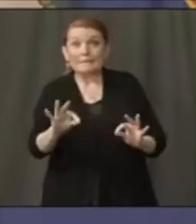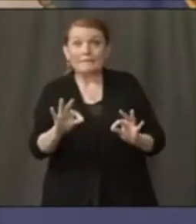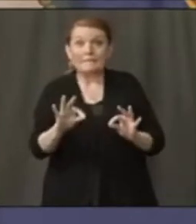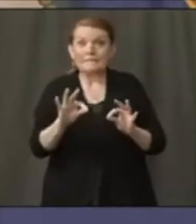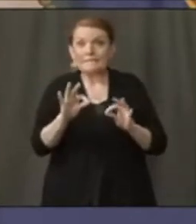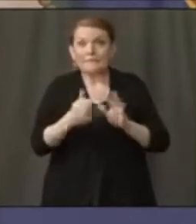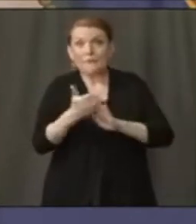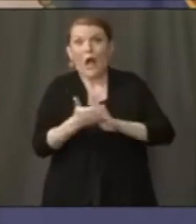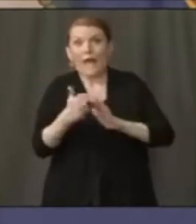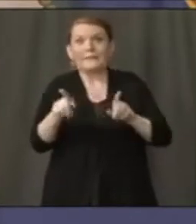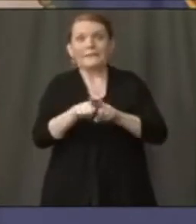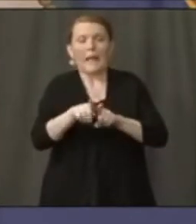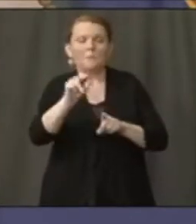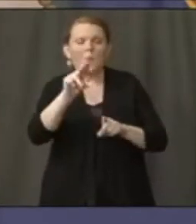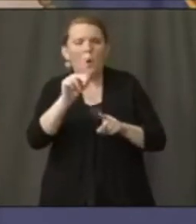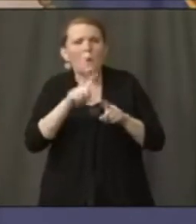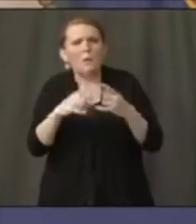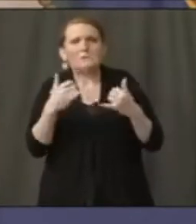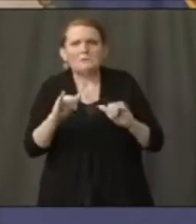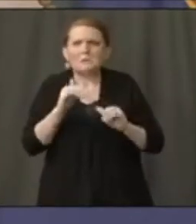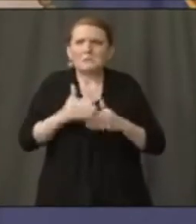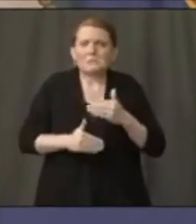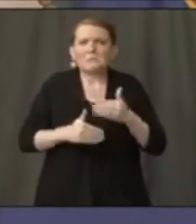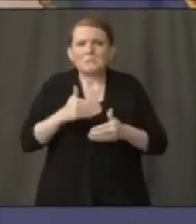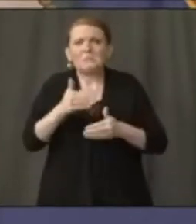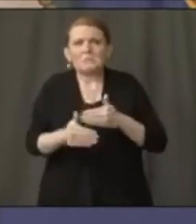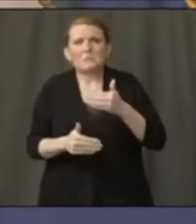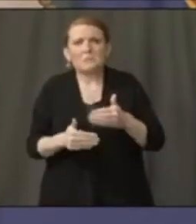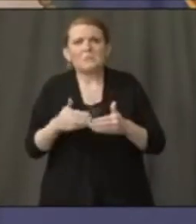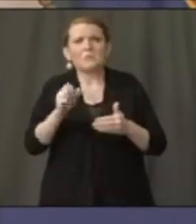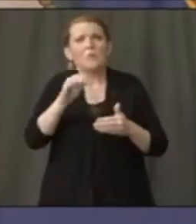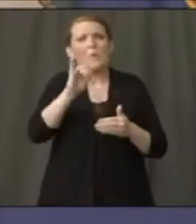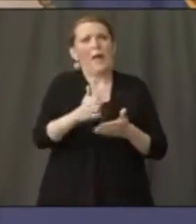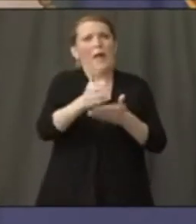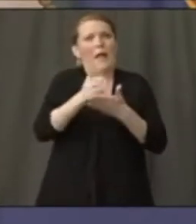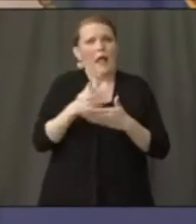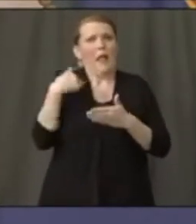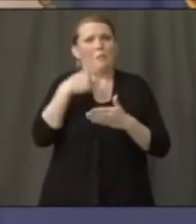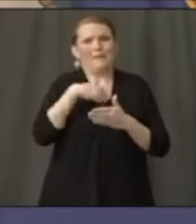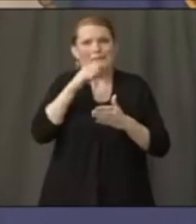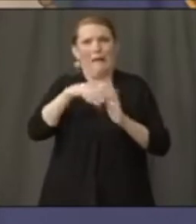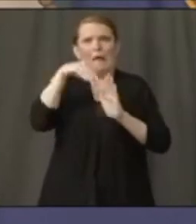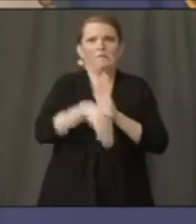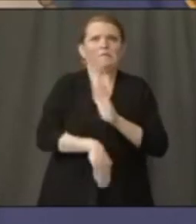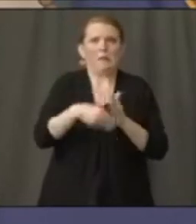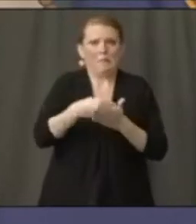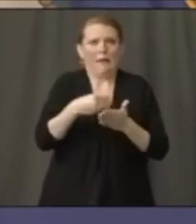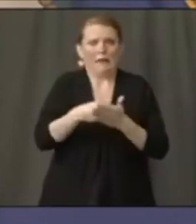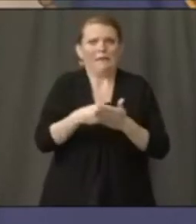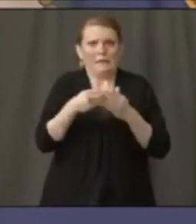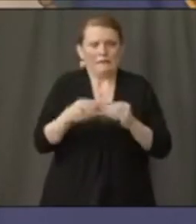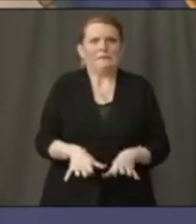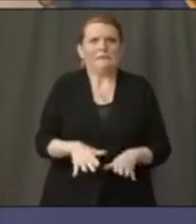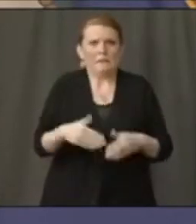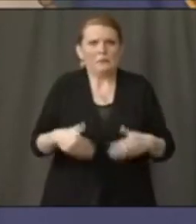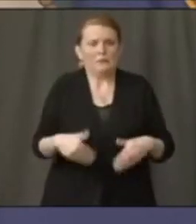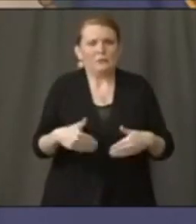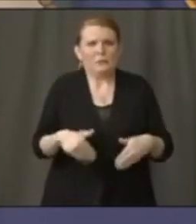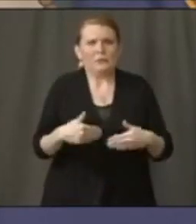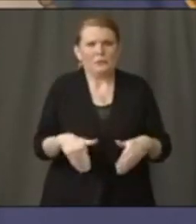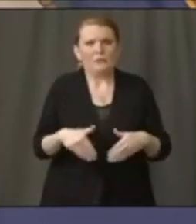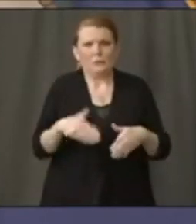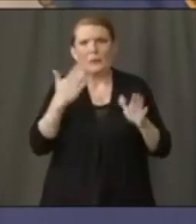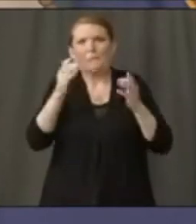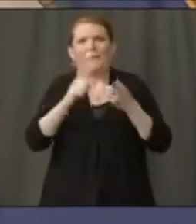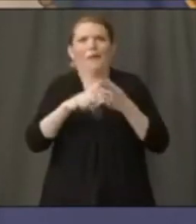But this gives us a fair amount of stability compared to a lot of our peers. And finally, we had a rainy day